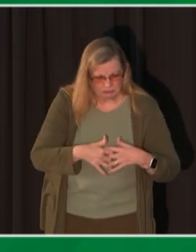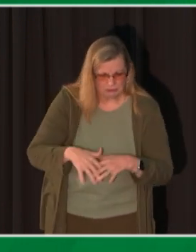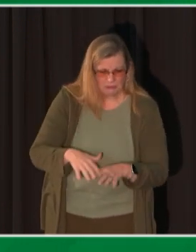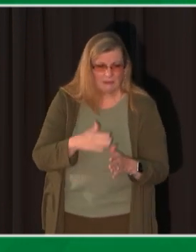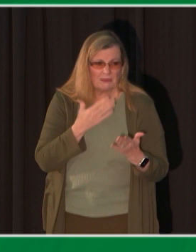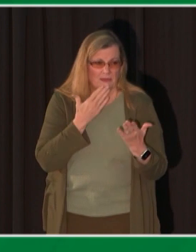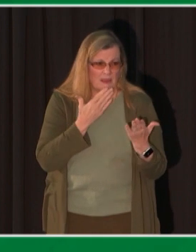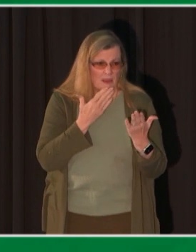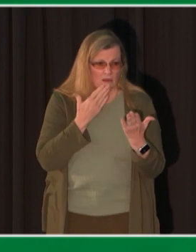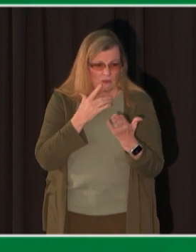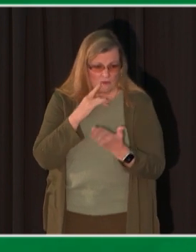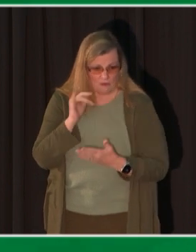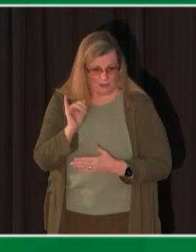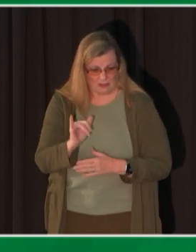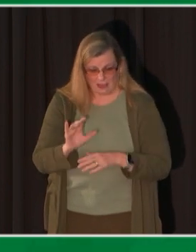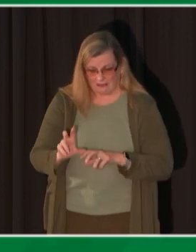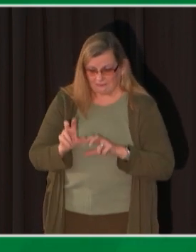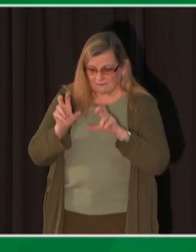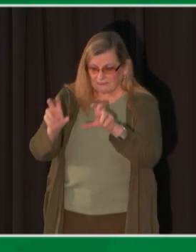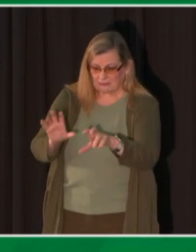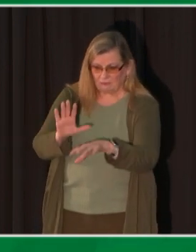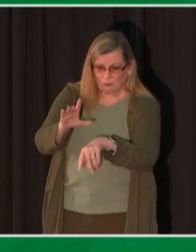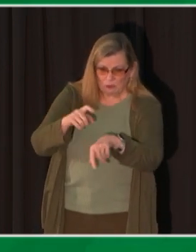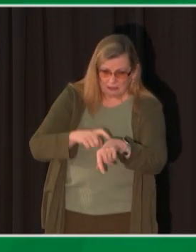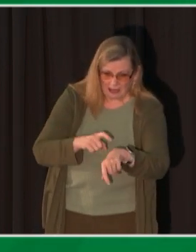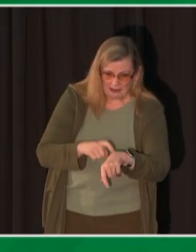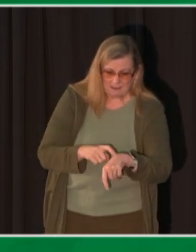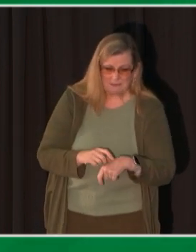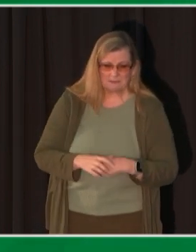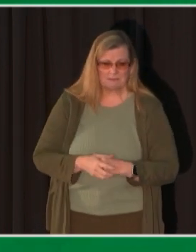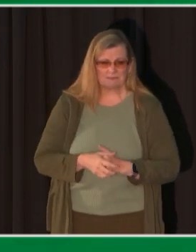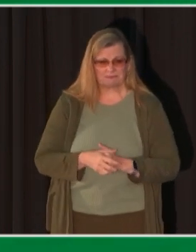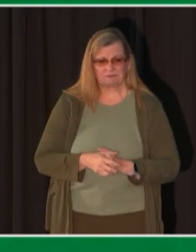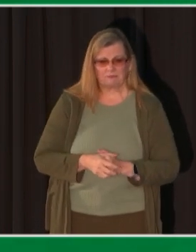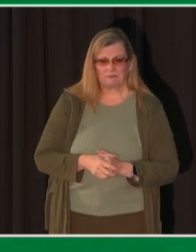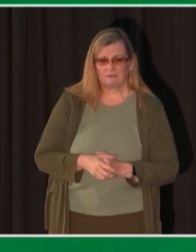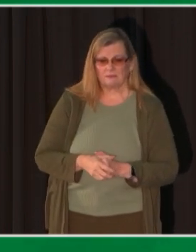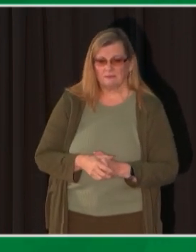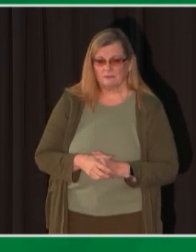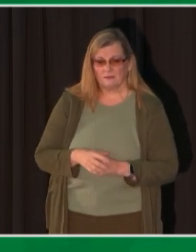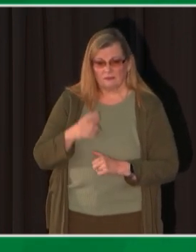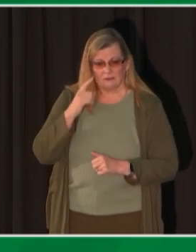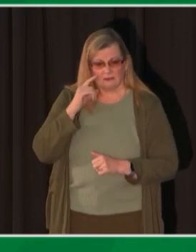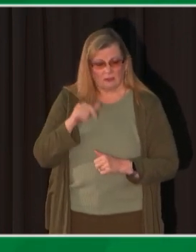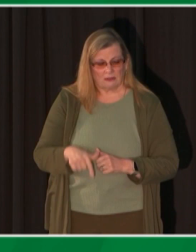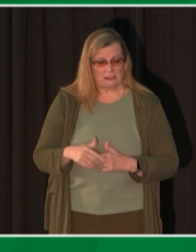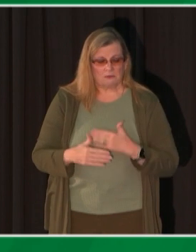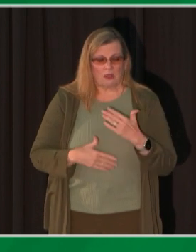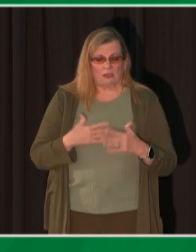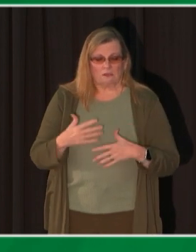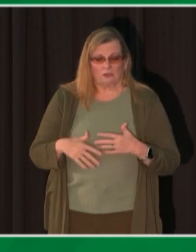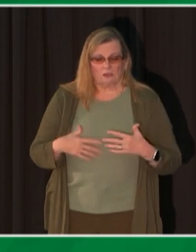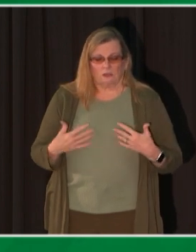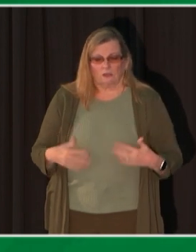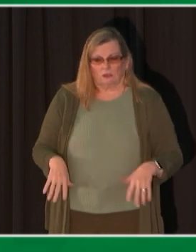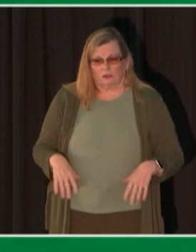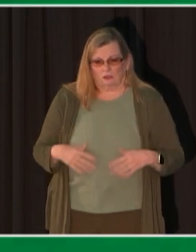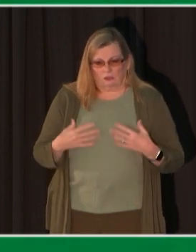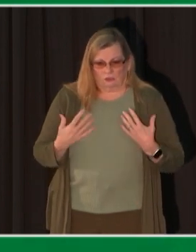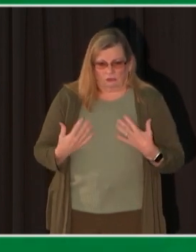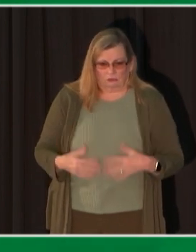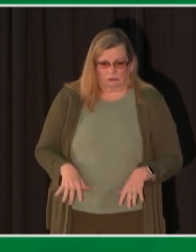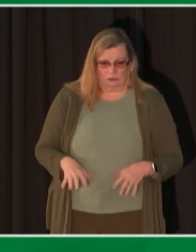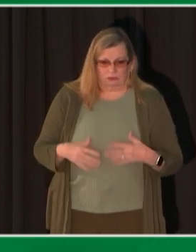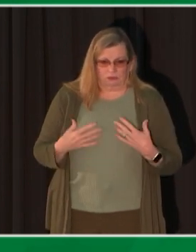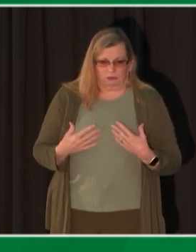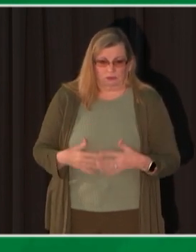their investment in time and thought to this process. And our